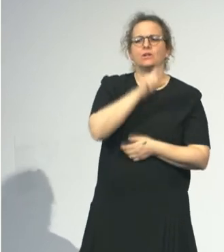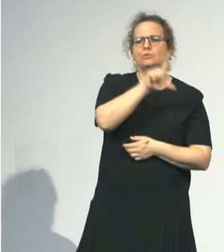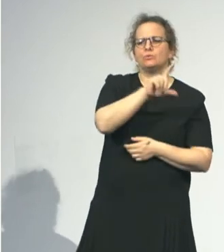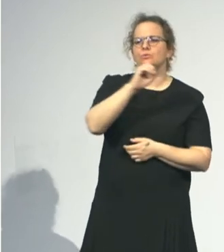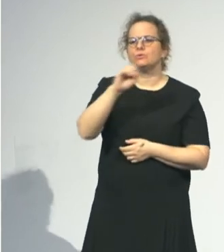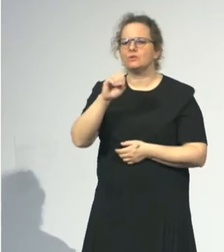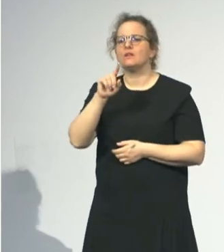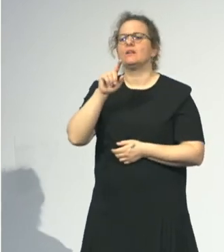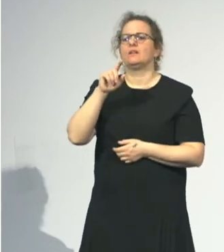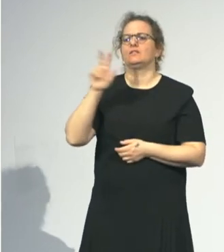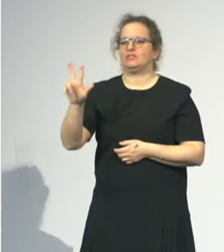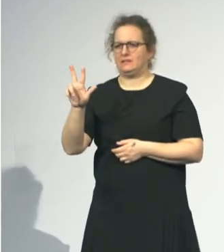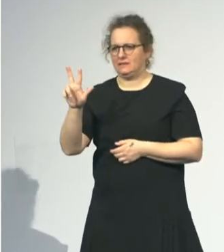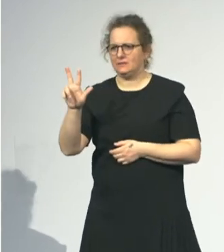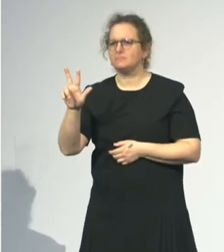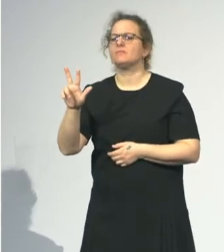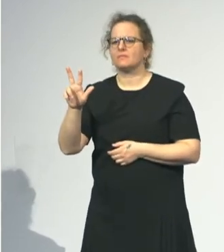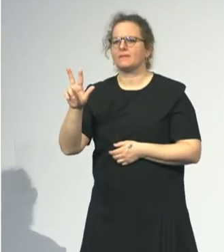policy in